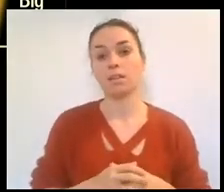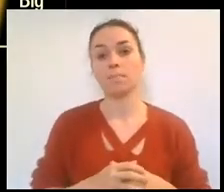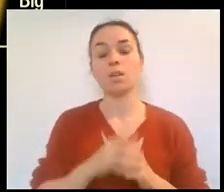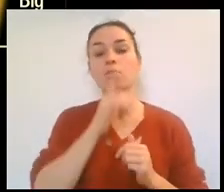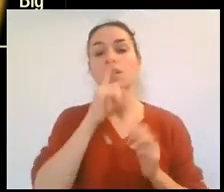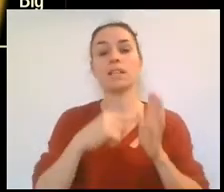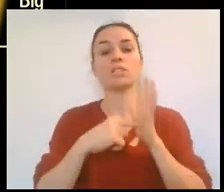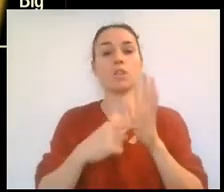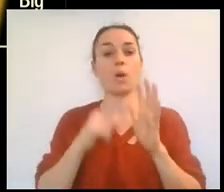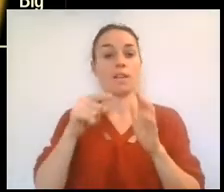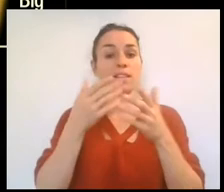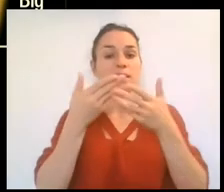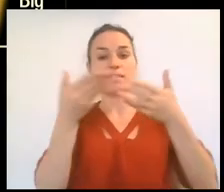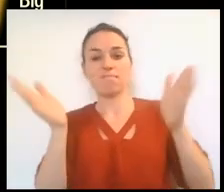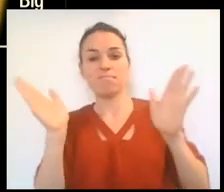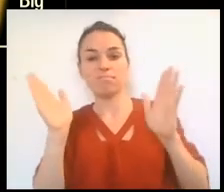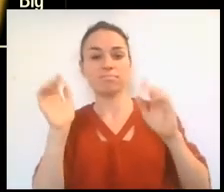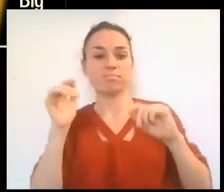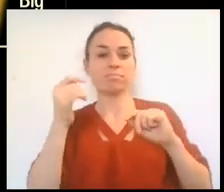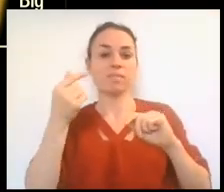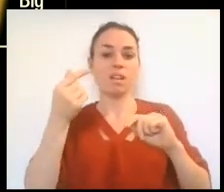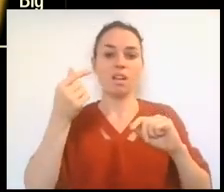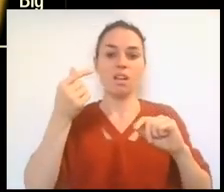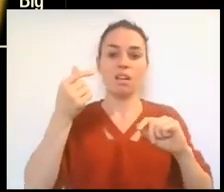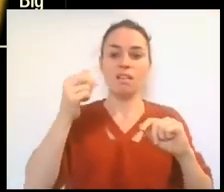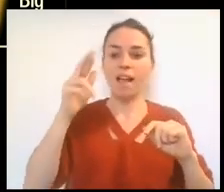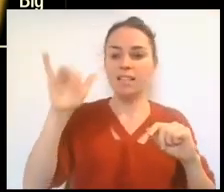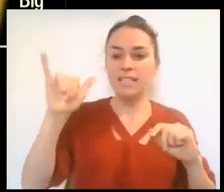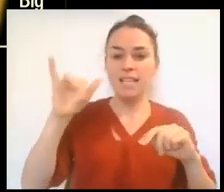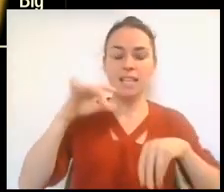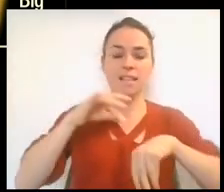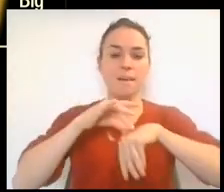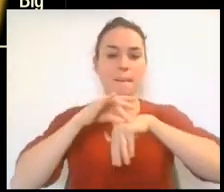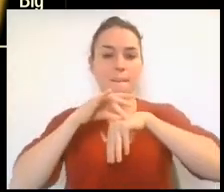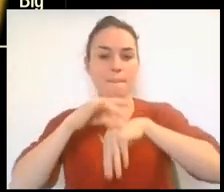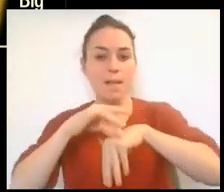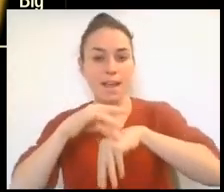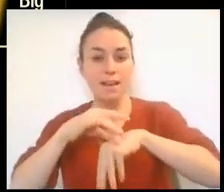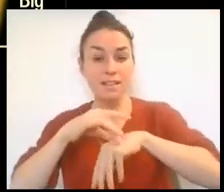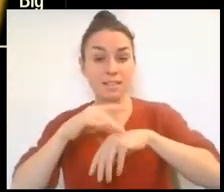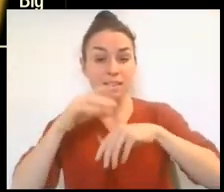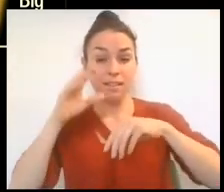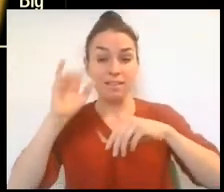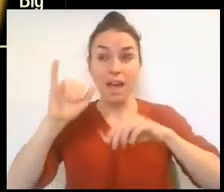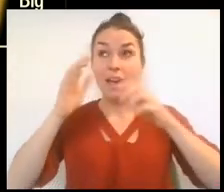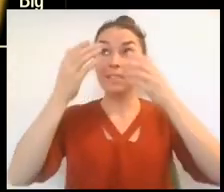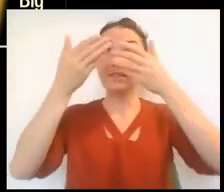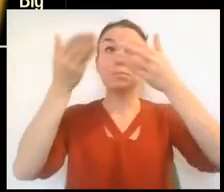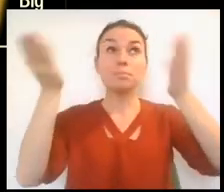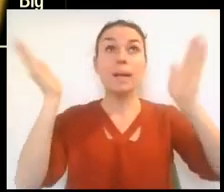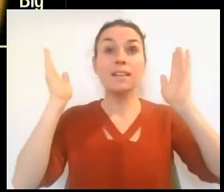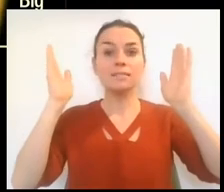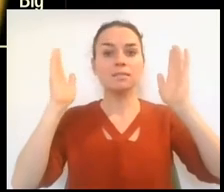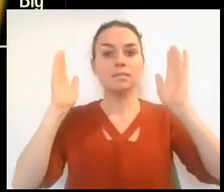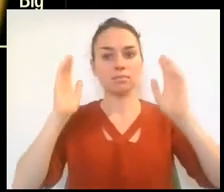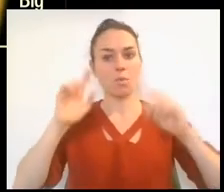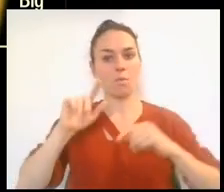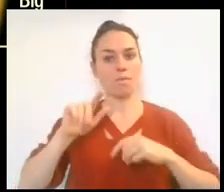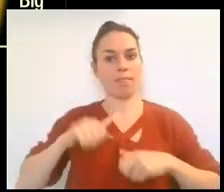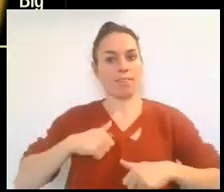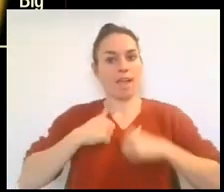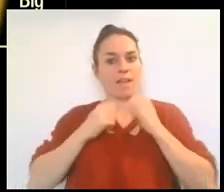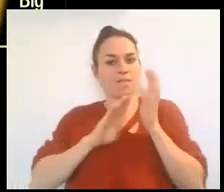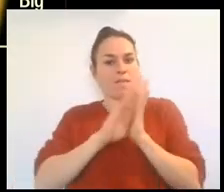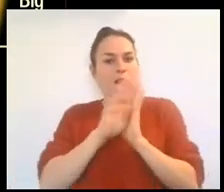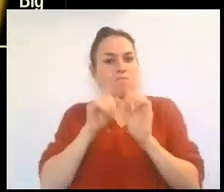planets, it is the environment out of which life developed. And so these galaxies, in a